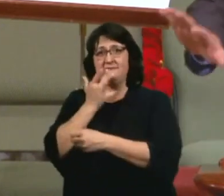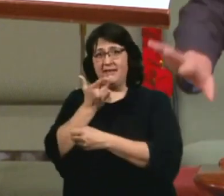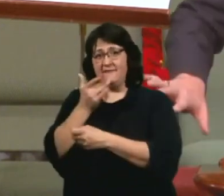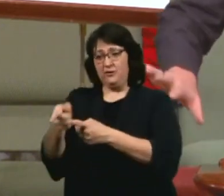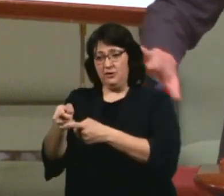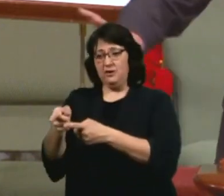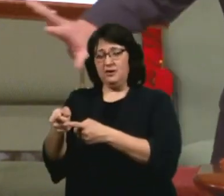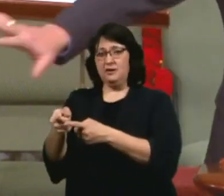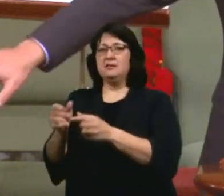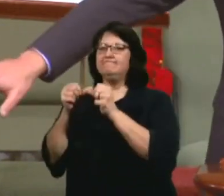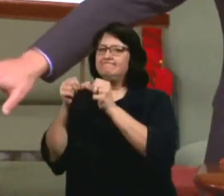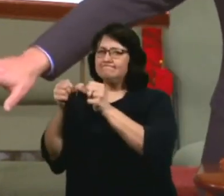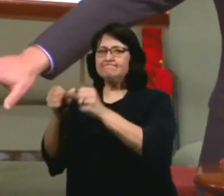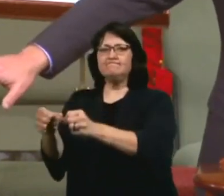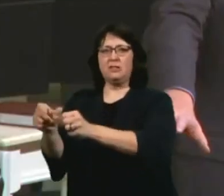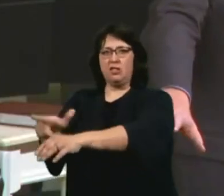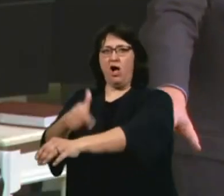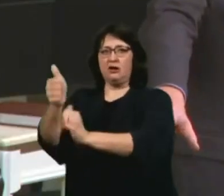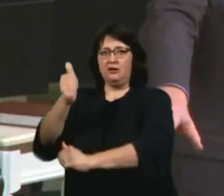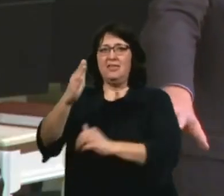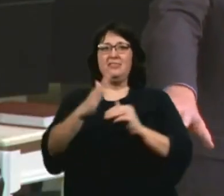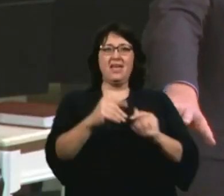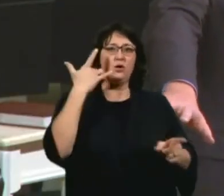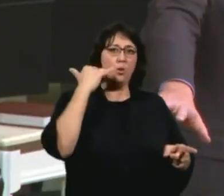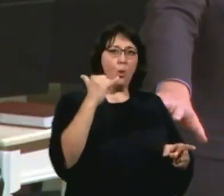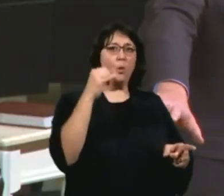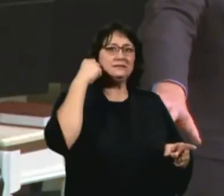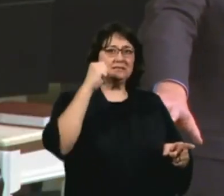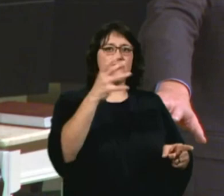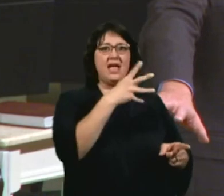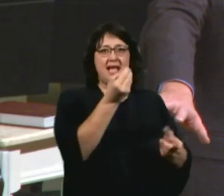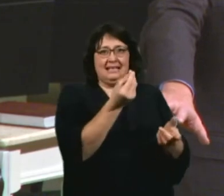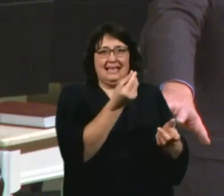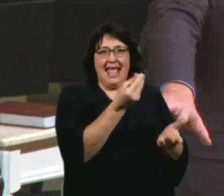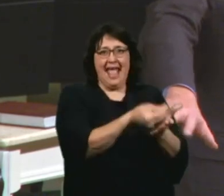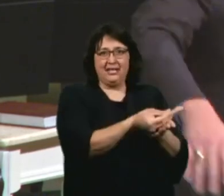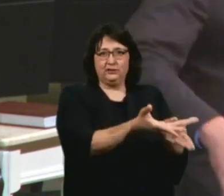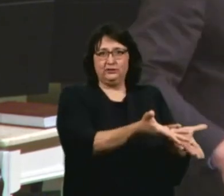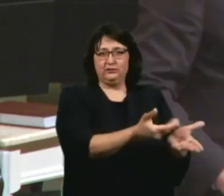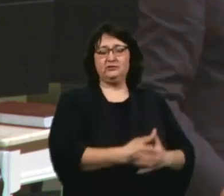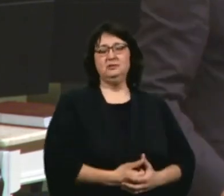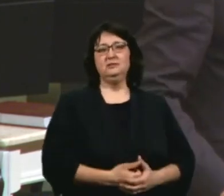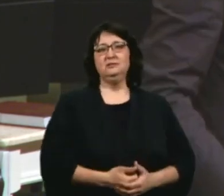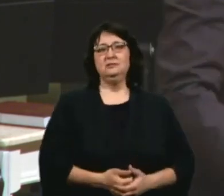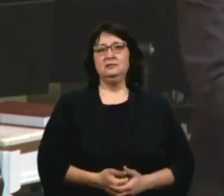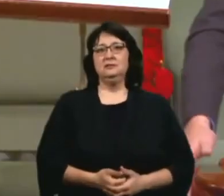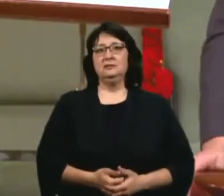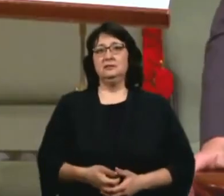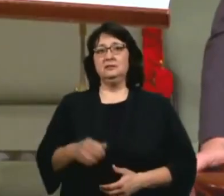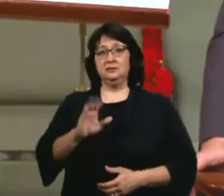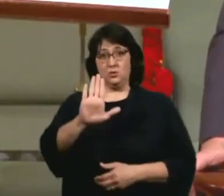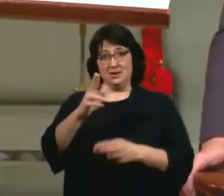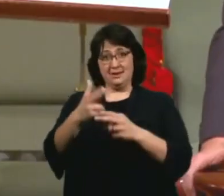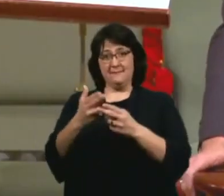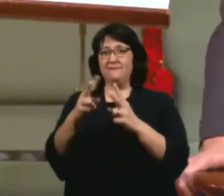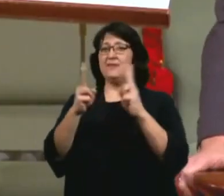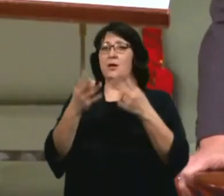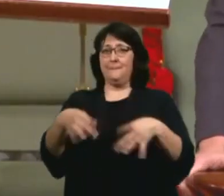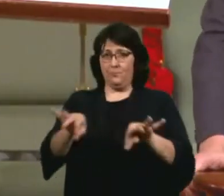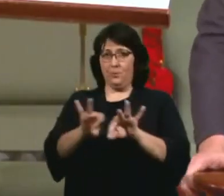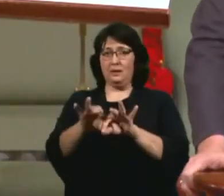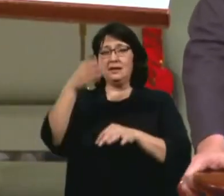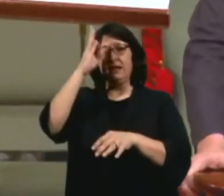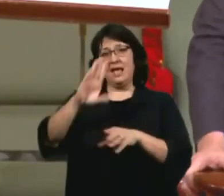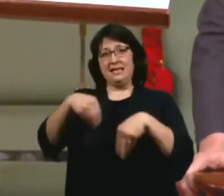far outlast gold and silver and a pile of cash. A name is very important.